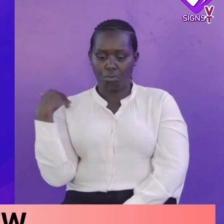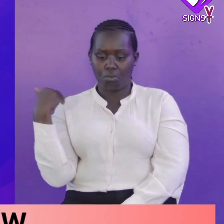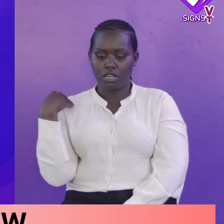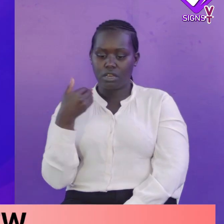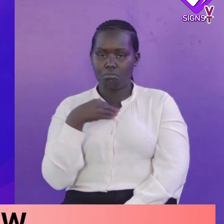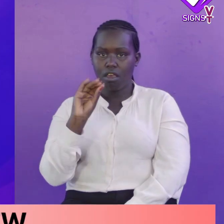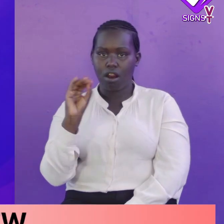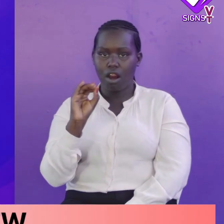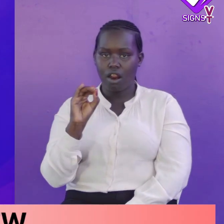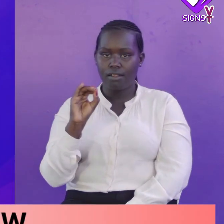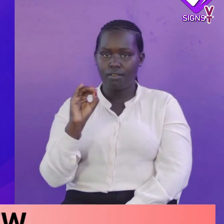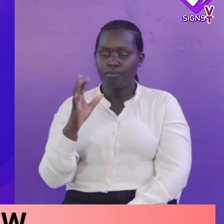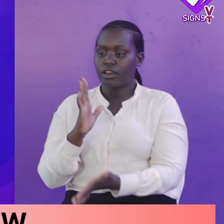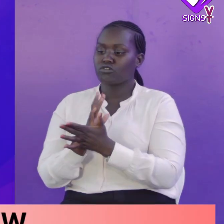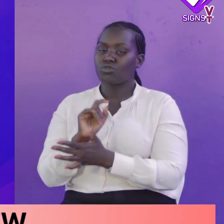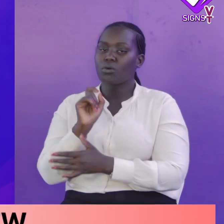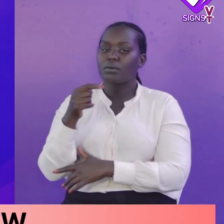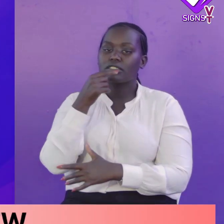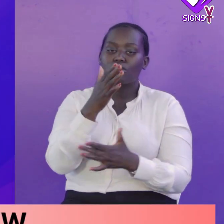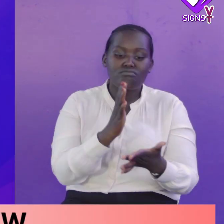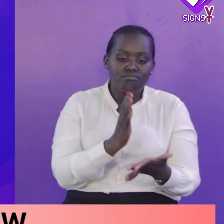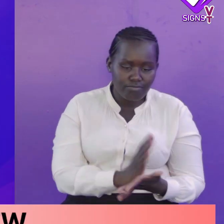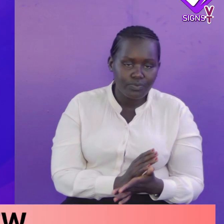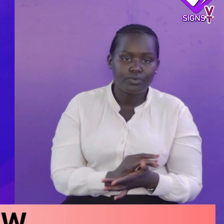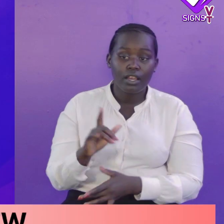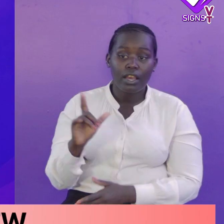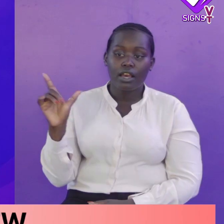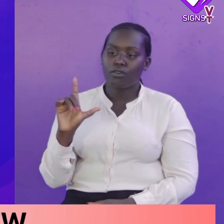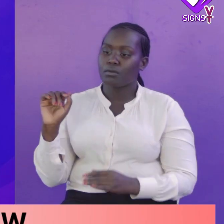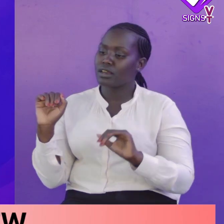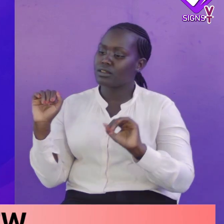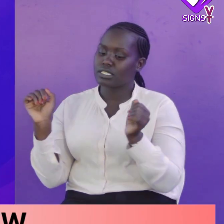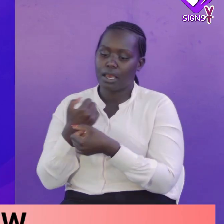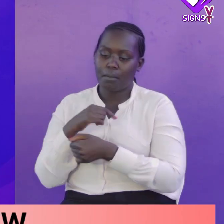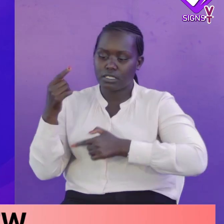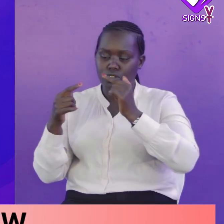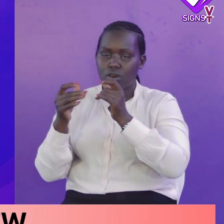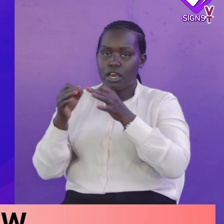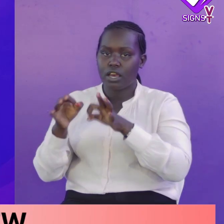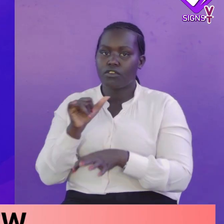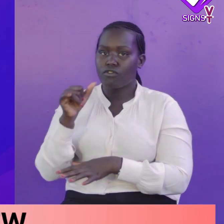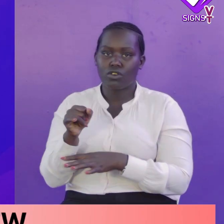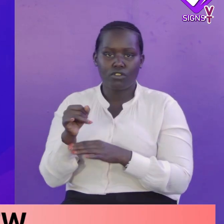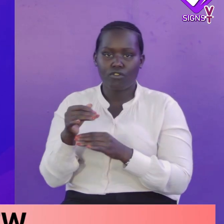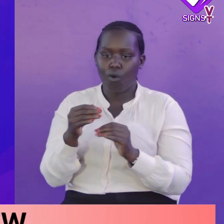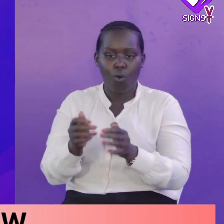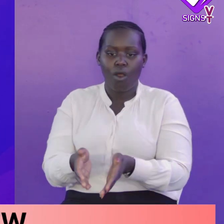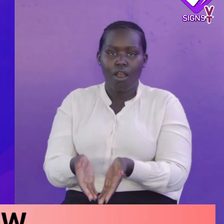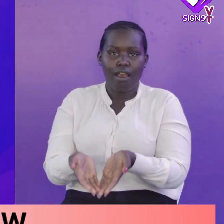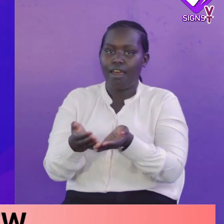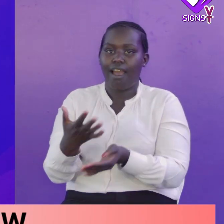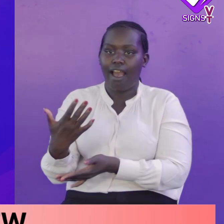ukweli, lazima tukuambie ukweli. Liverpool could not have won if it was not that handball. Even